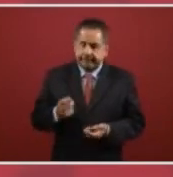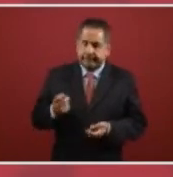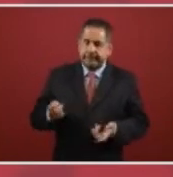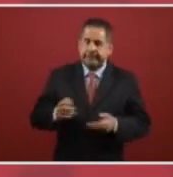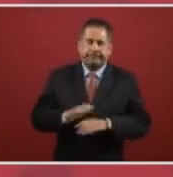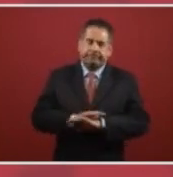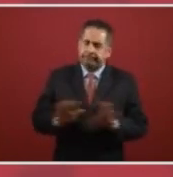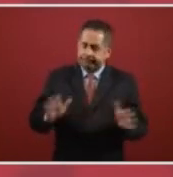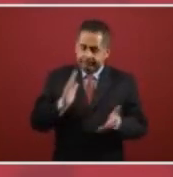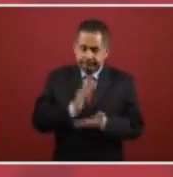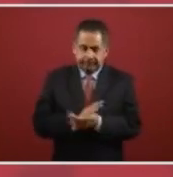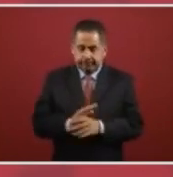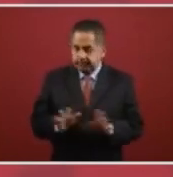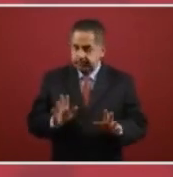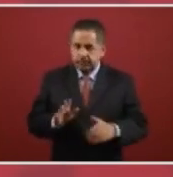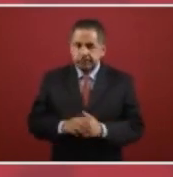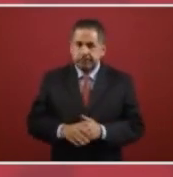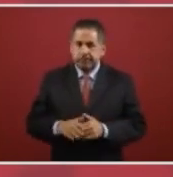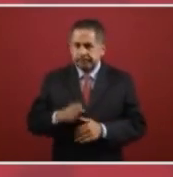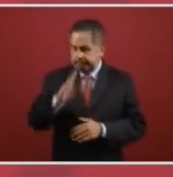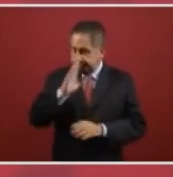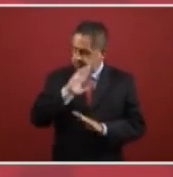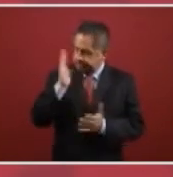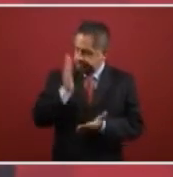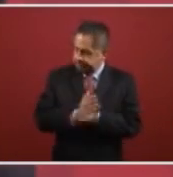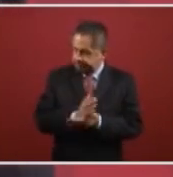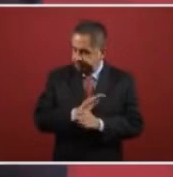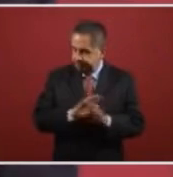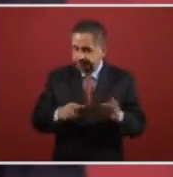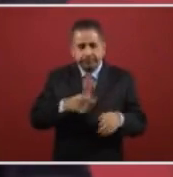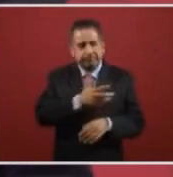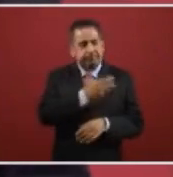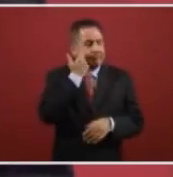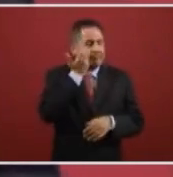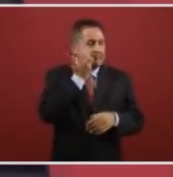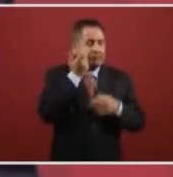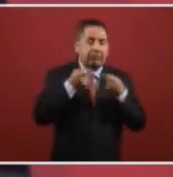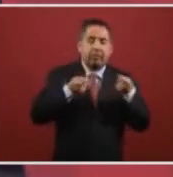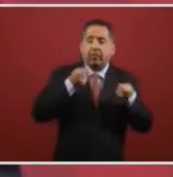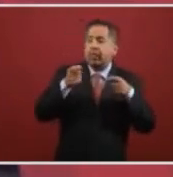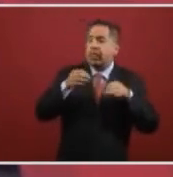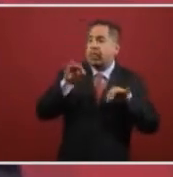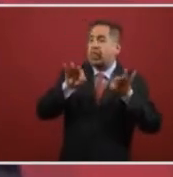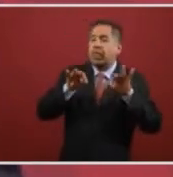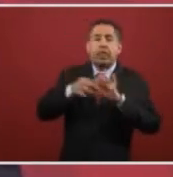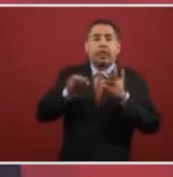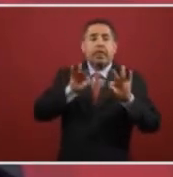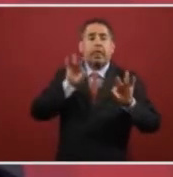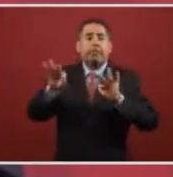So then, that's it. That's enough of manipulations.